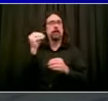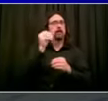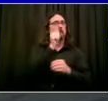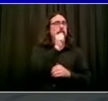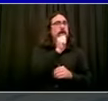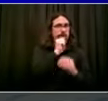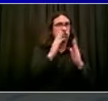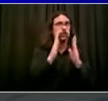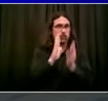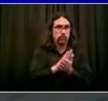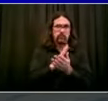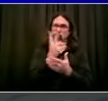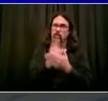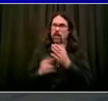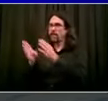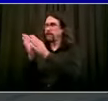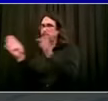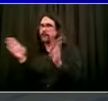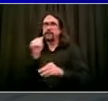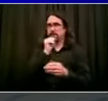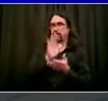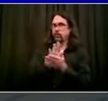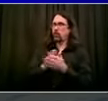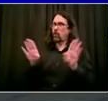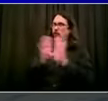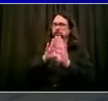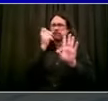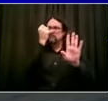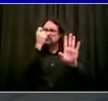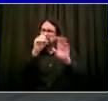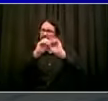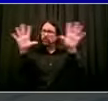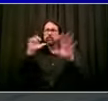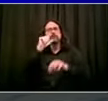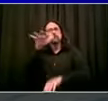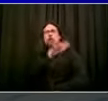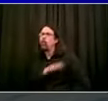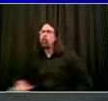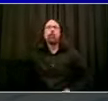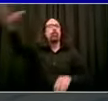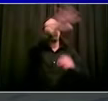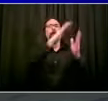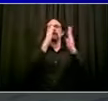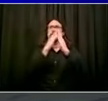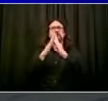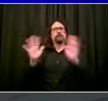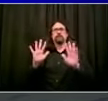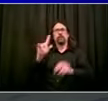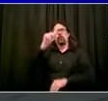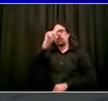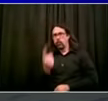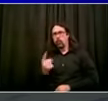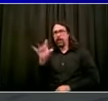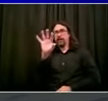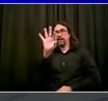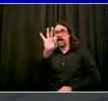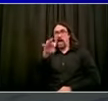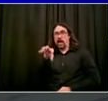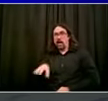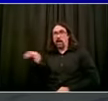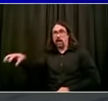turn around those 9 zip codes so that in the coming weeks, kids will be able to come back to school. We've also presented a plan for closing